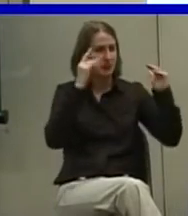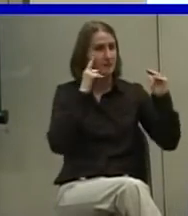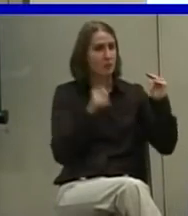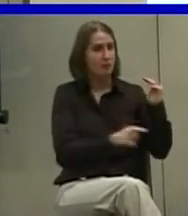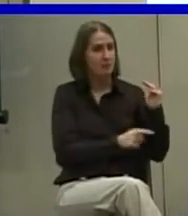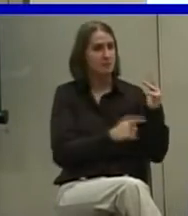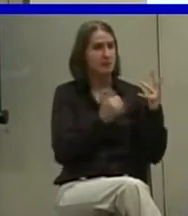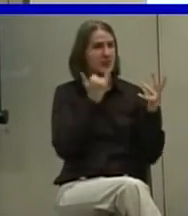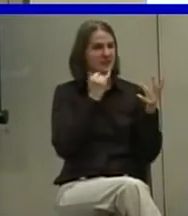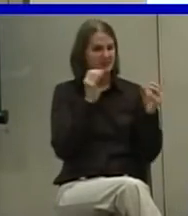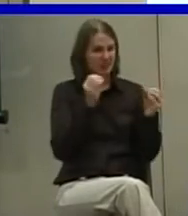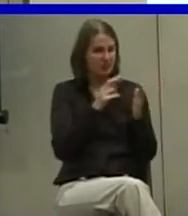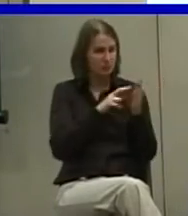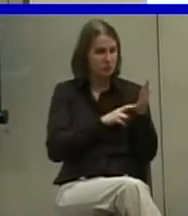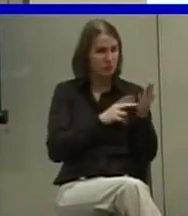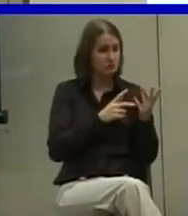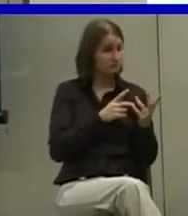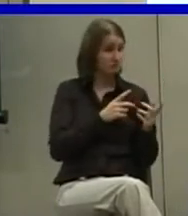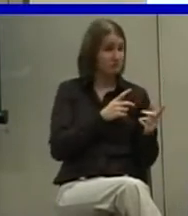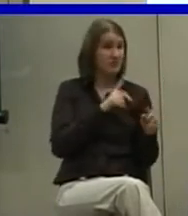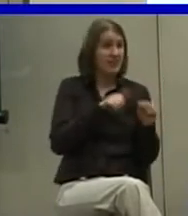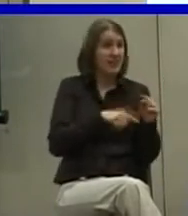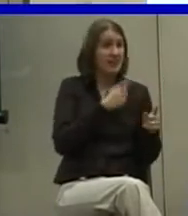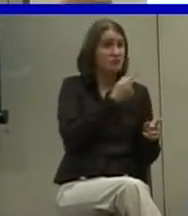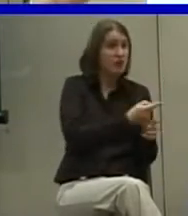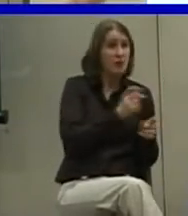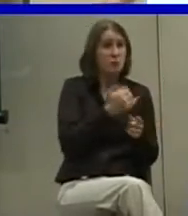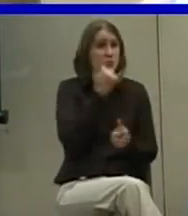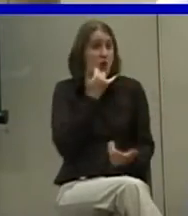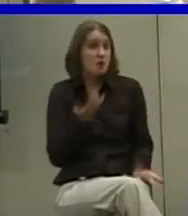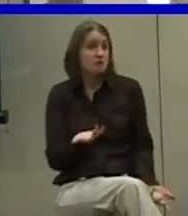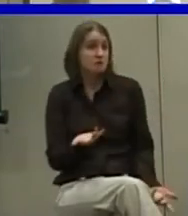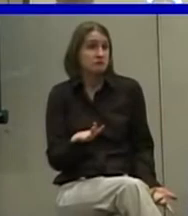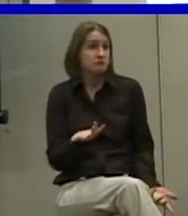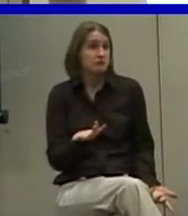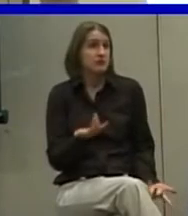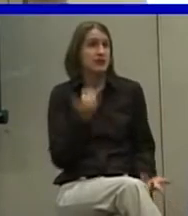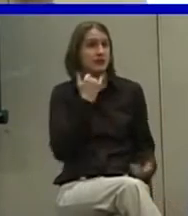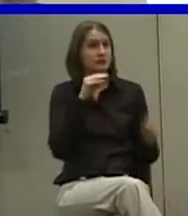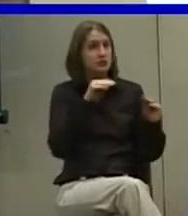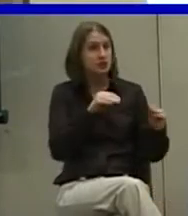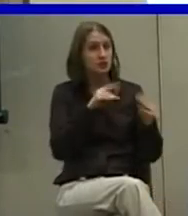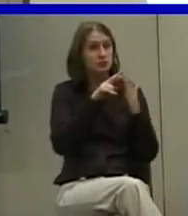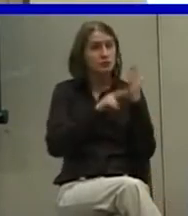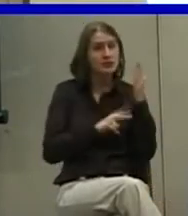then nothing is right and nothing is wrong. When we teach reading or